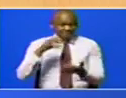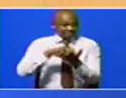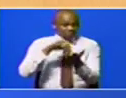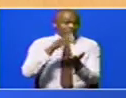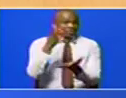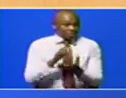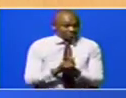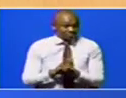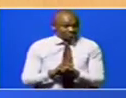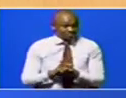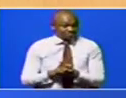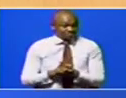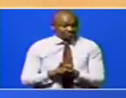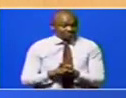whereby